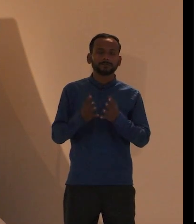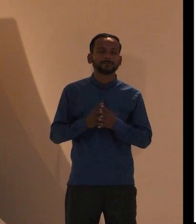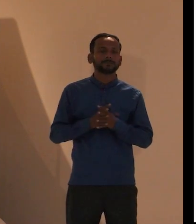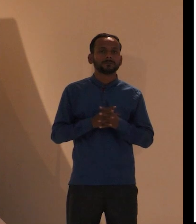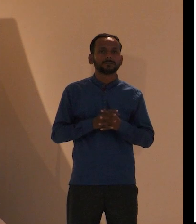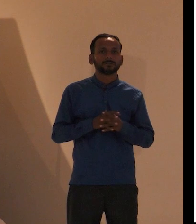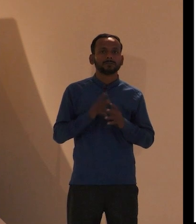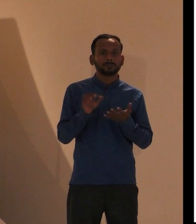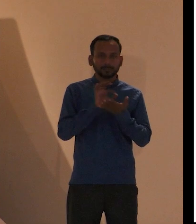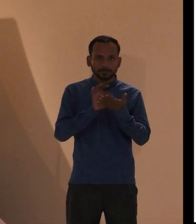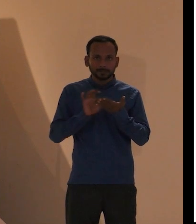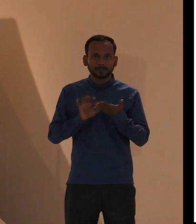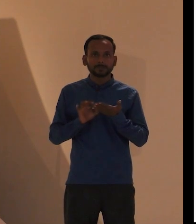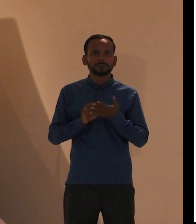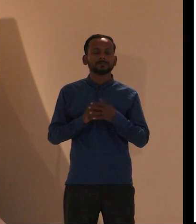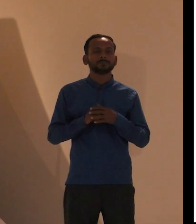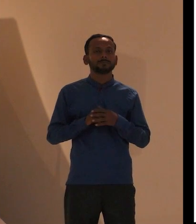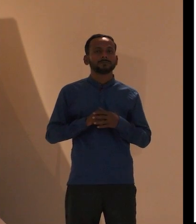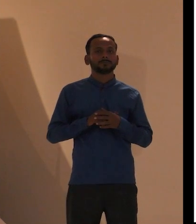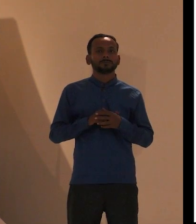himself to write,